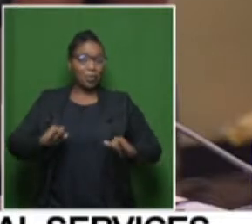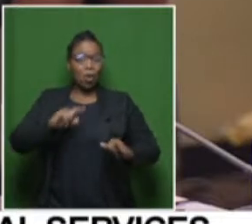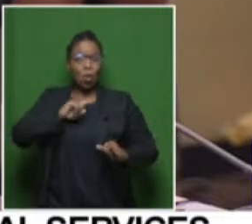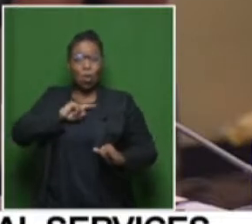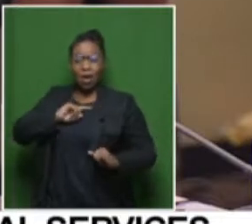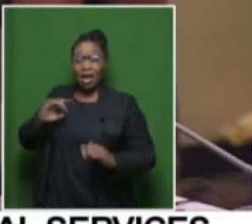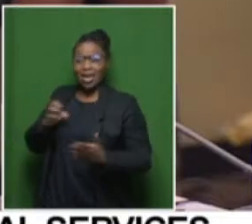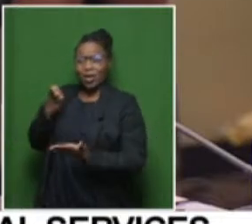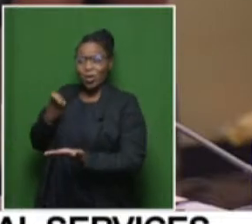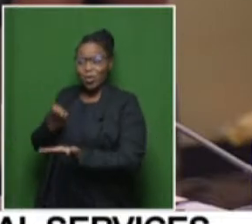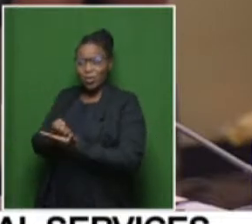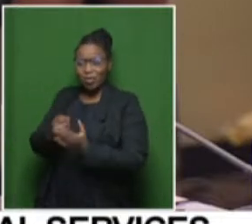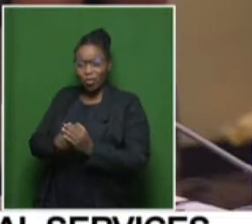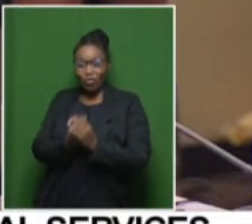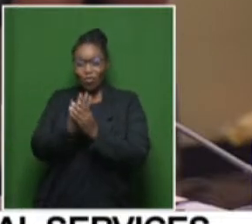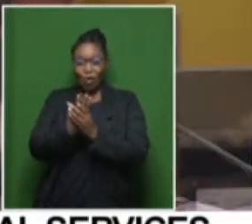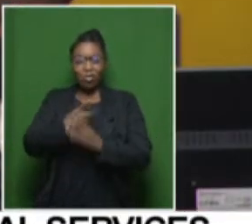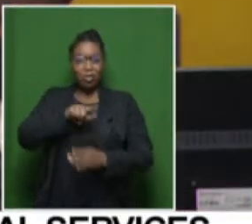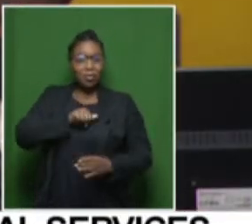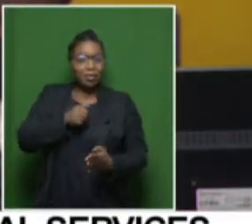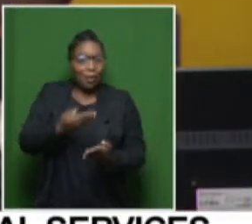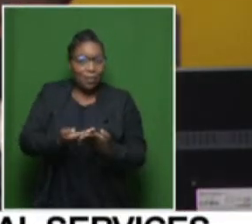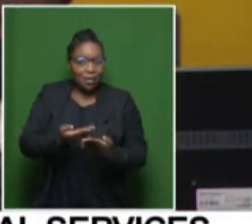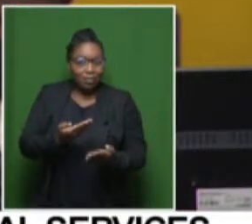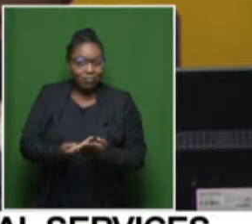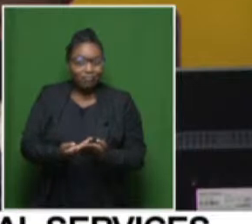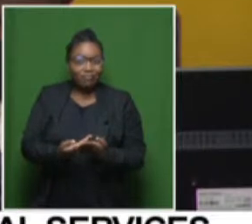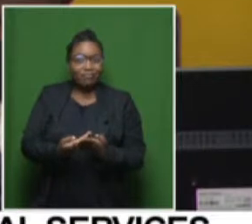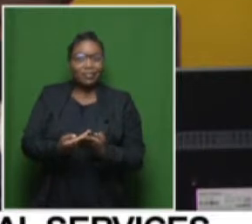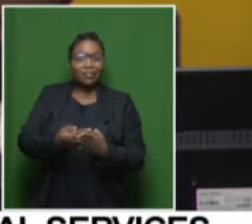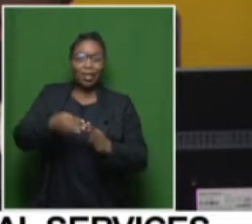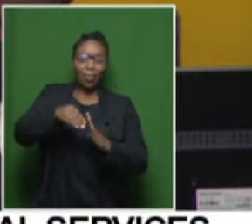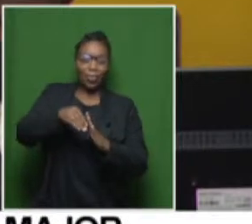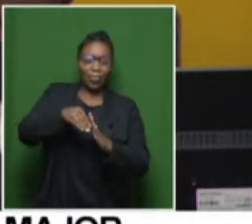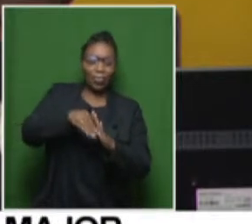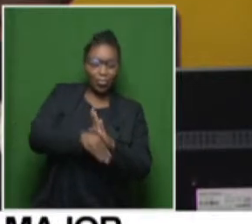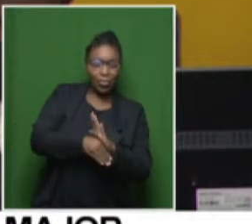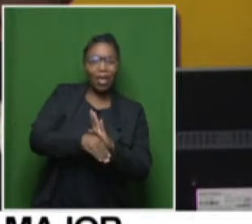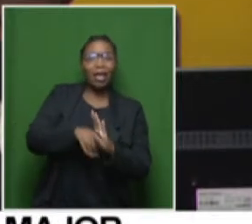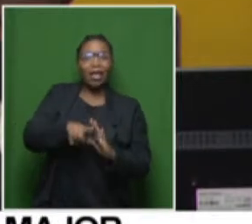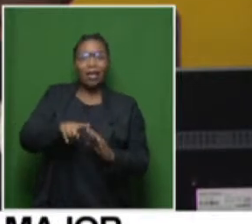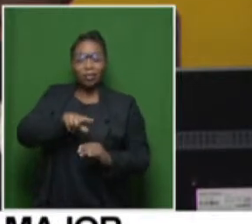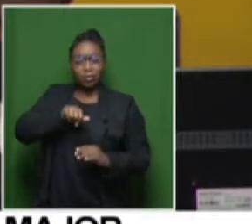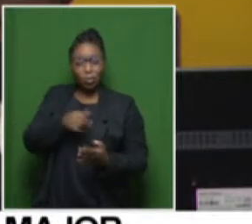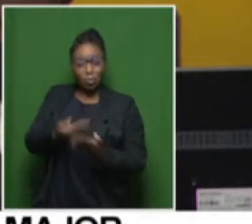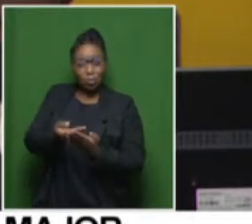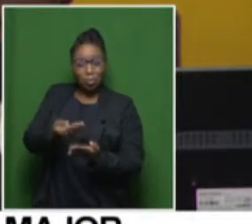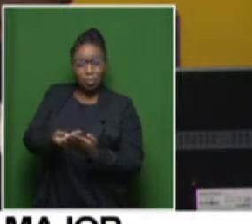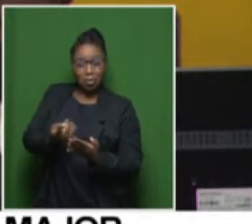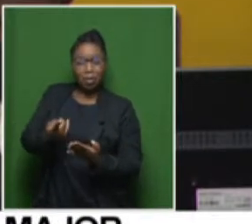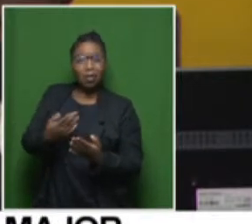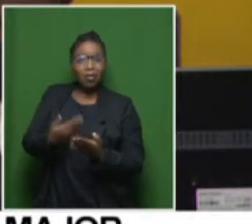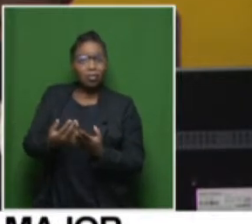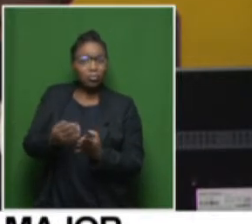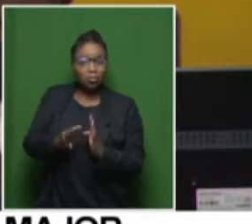potential, made us physically more vulnerable, and severely weakened the capacity of the